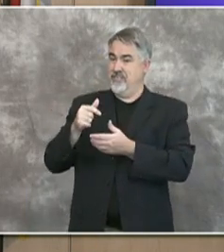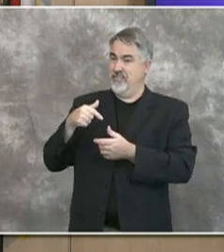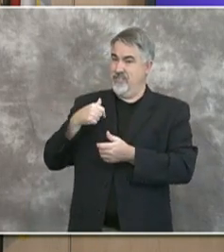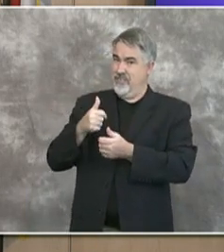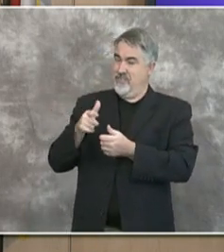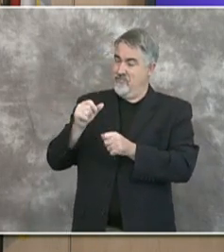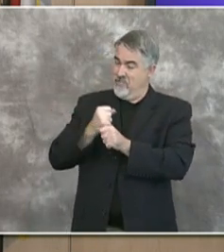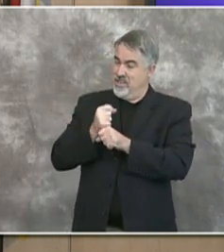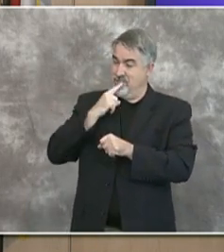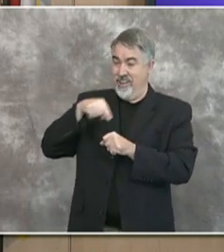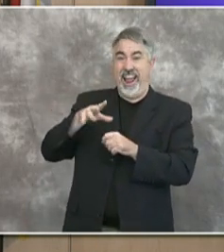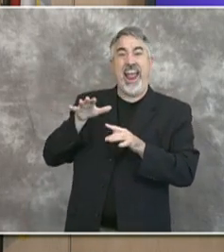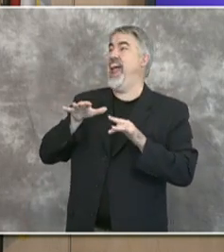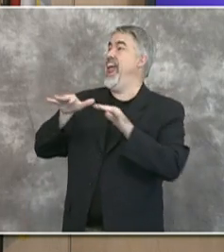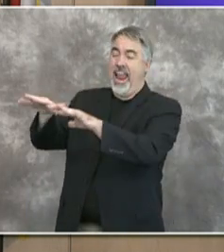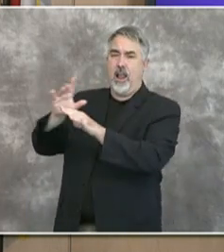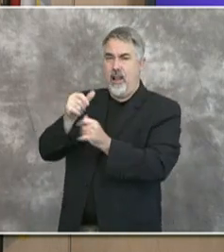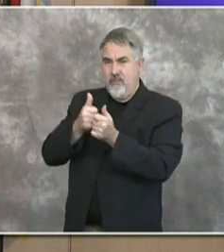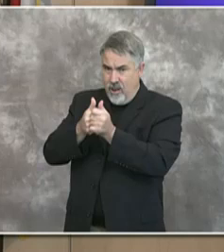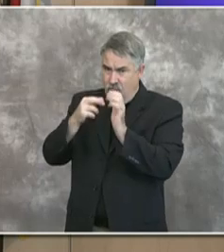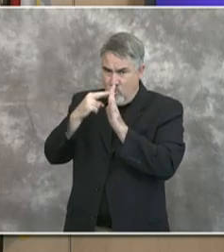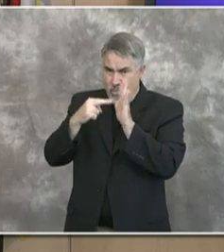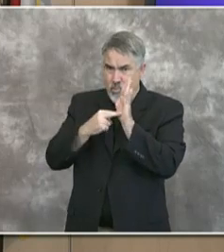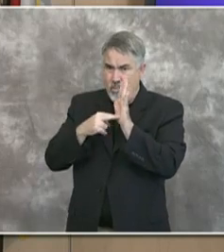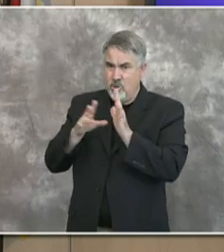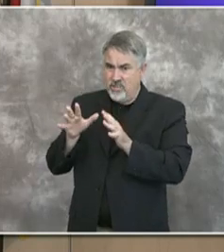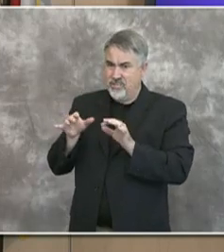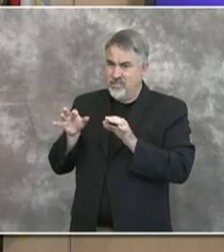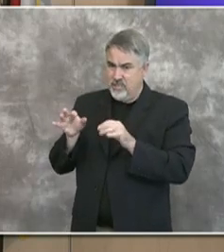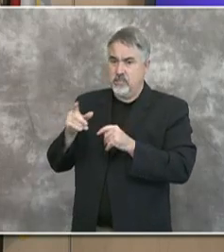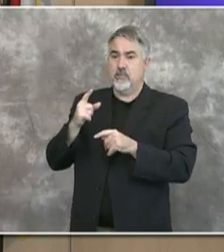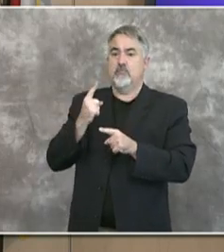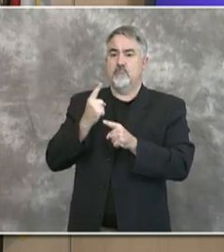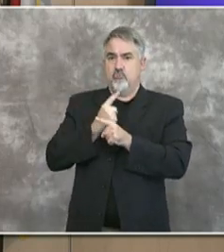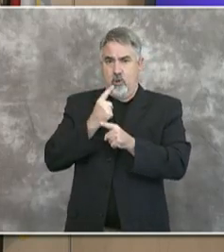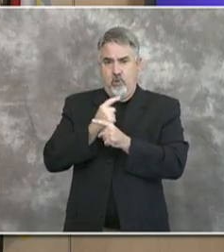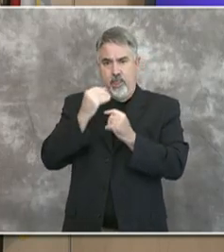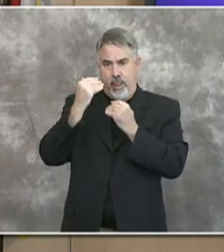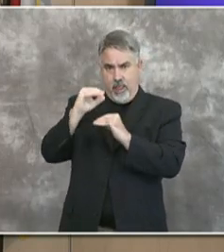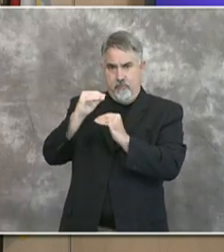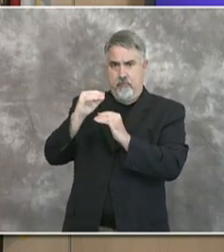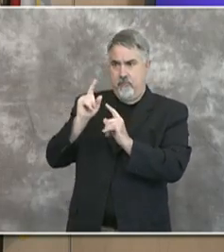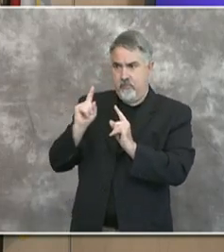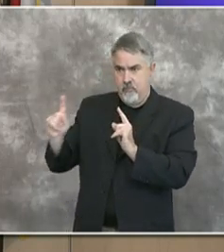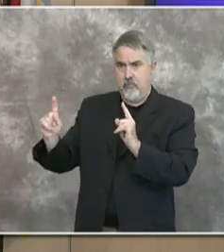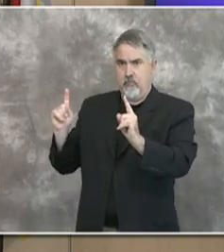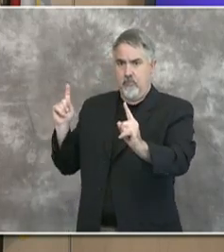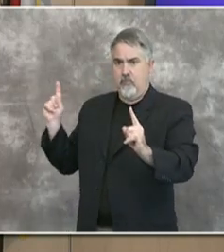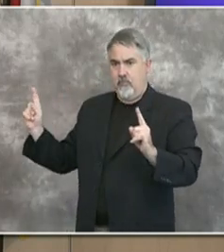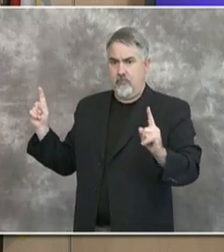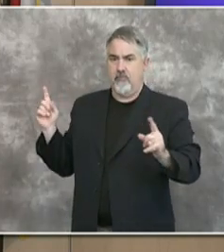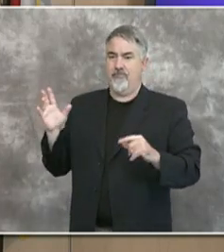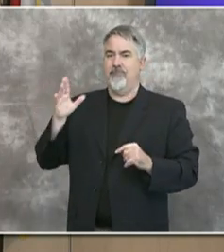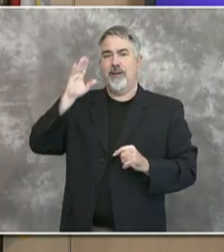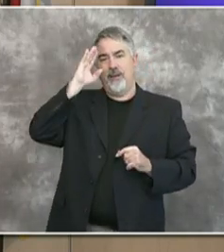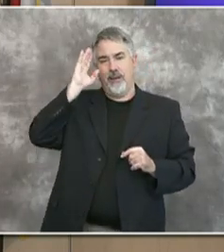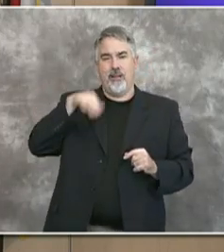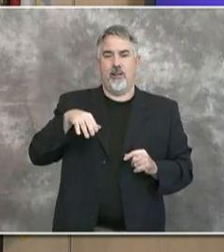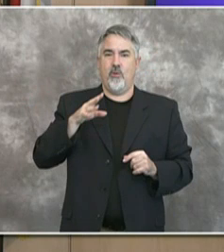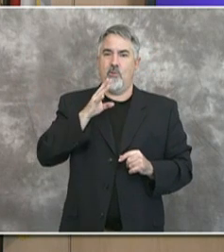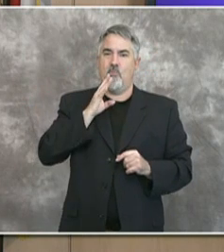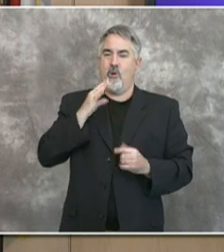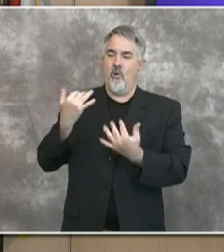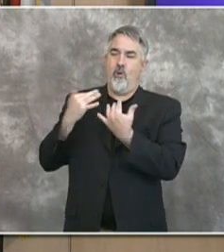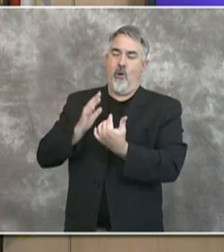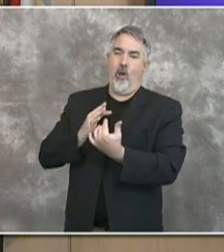need the public's health to exercise the appropriate restraint. We certainly understand the special importance the ocean has to our community, to